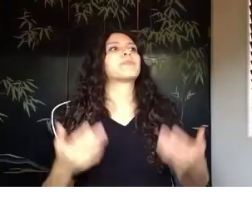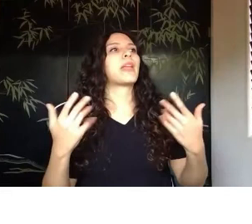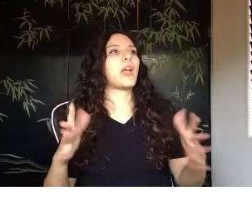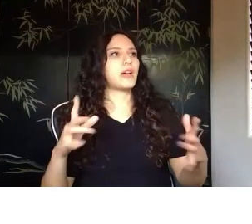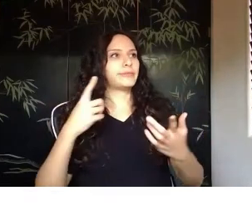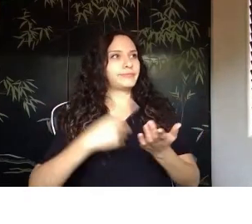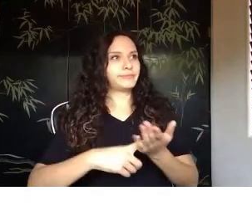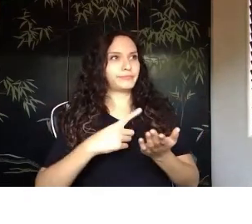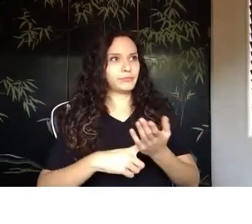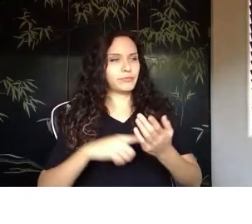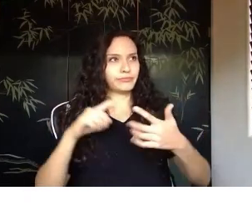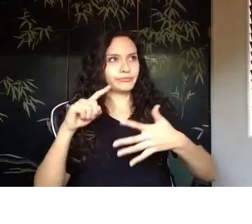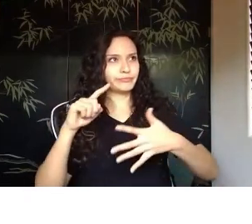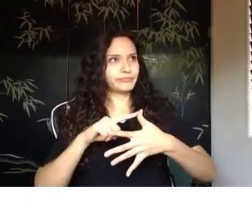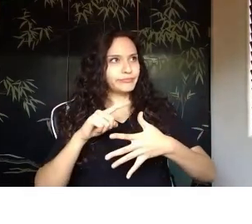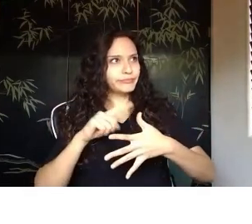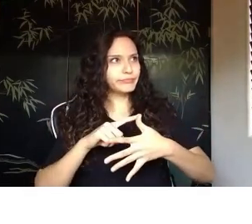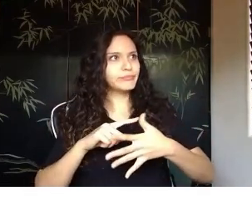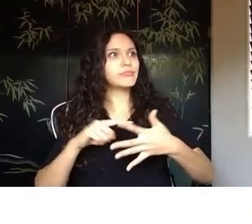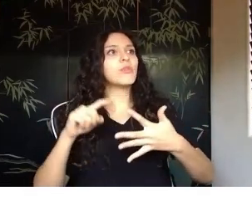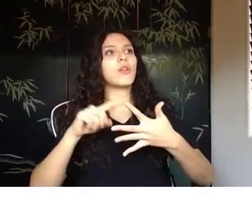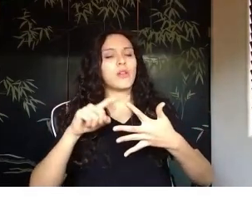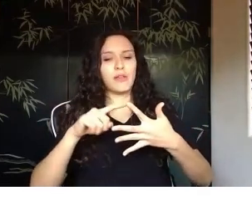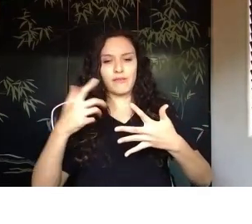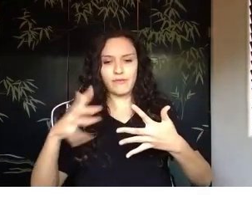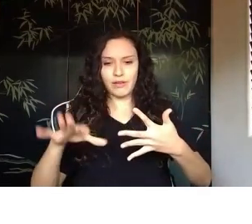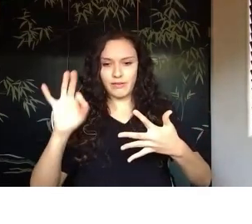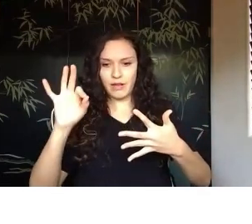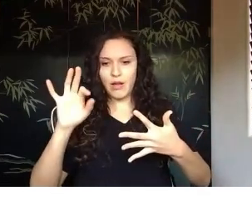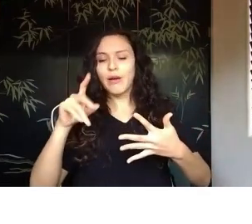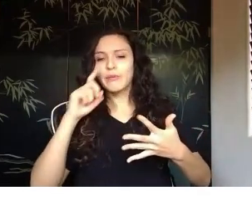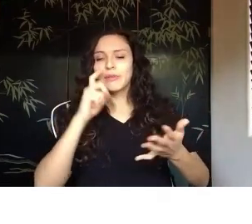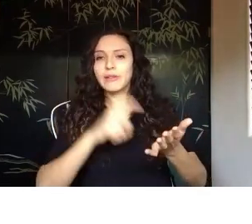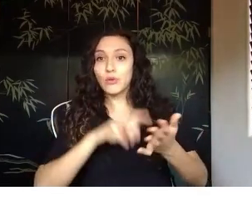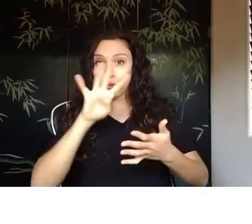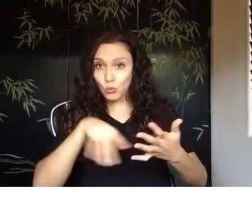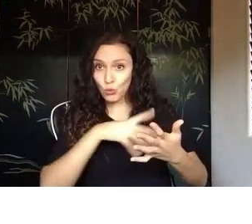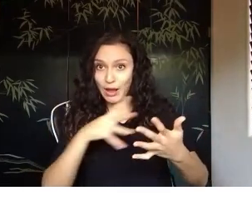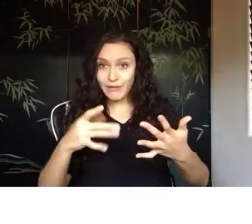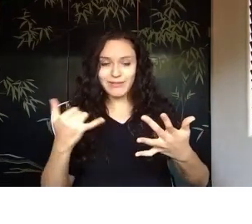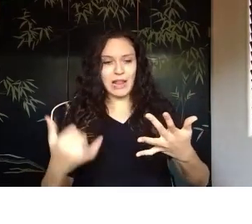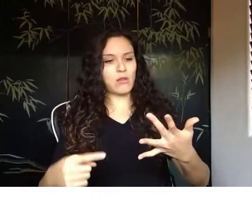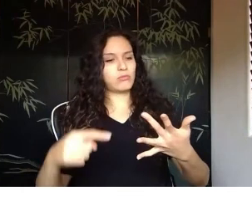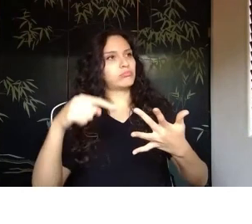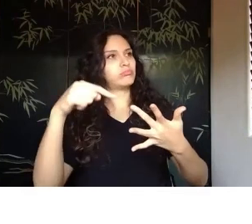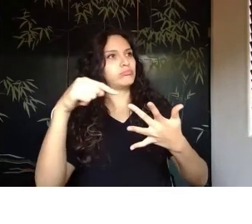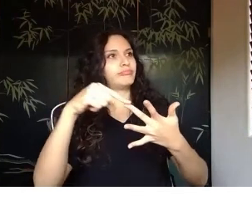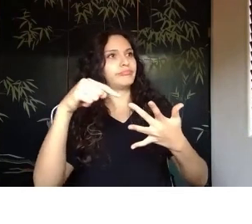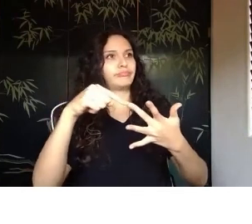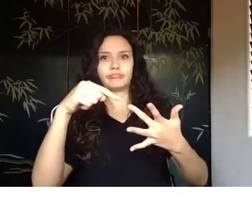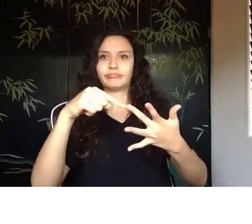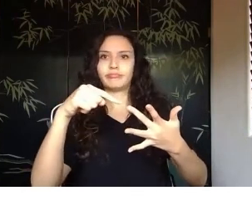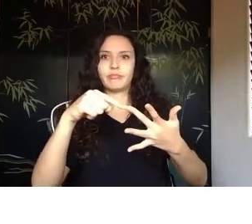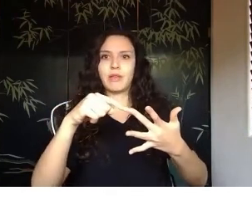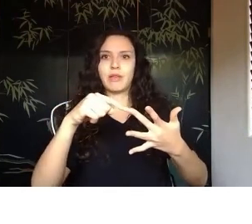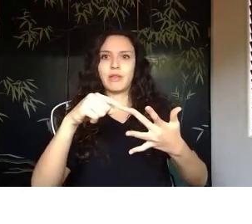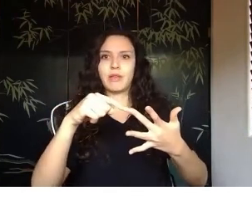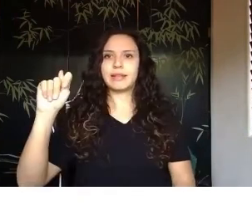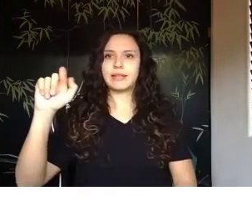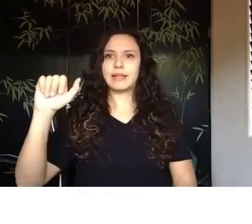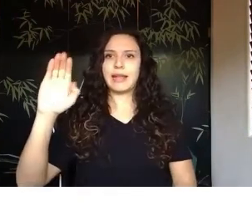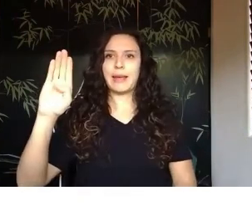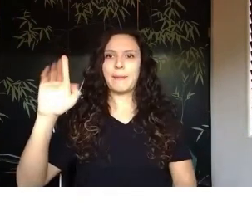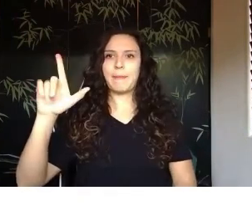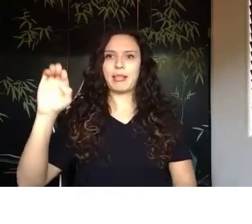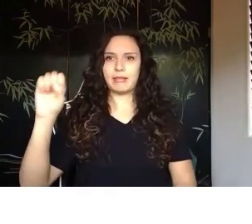All right, so we talked about what is a proportional relationship. We identify proportional relationships in graphs. Now let's talk